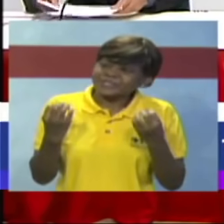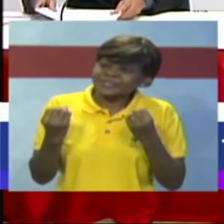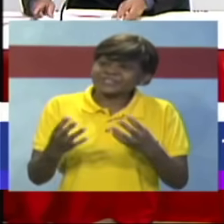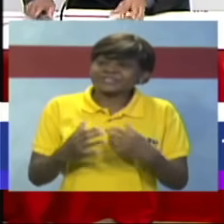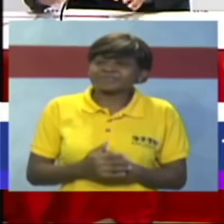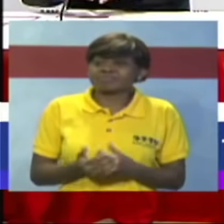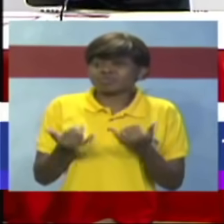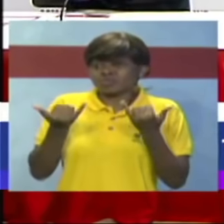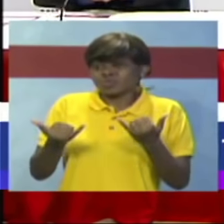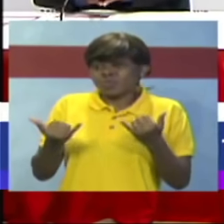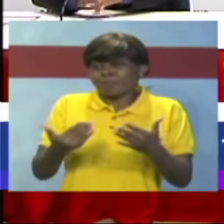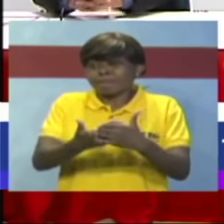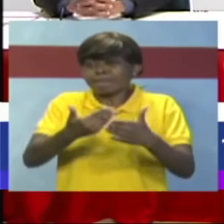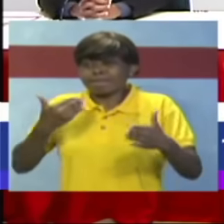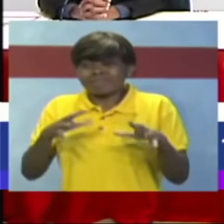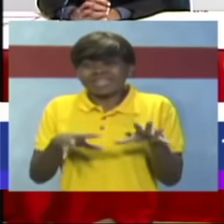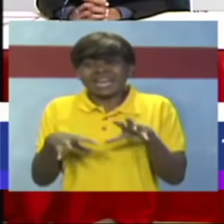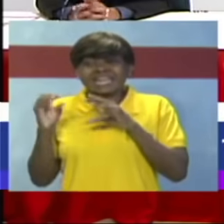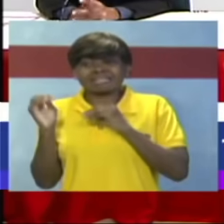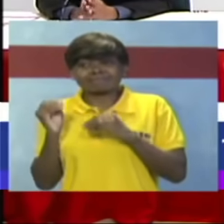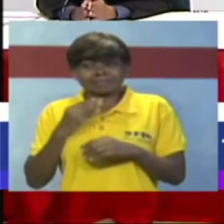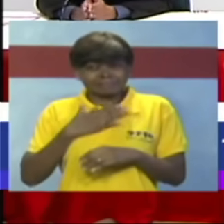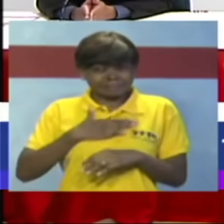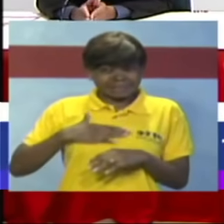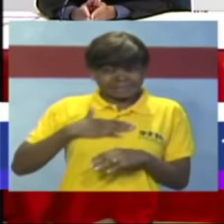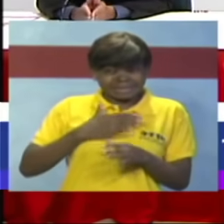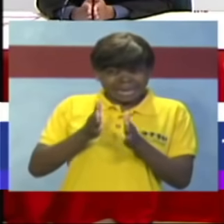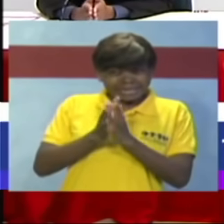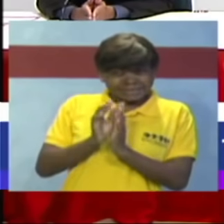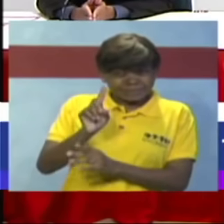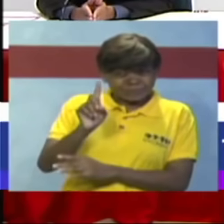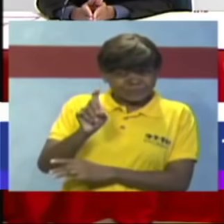go in, I mean, based on your presentation, it seems as though